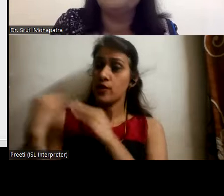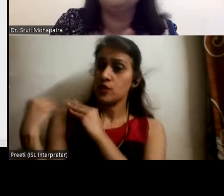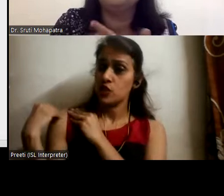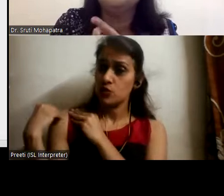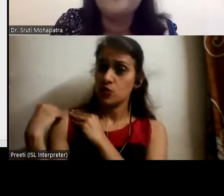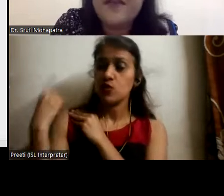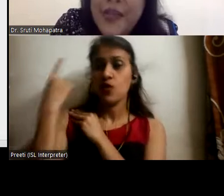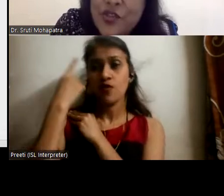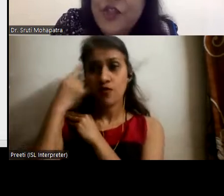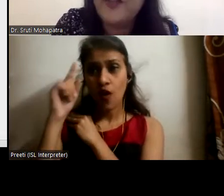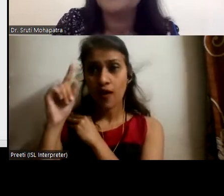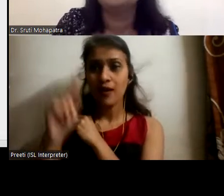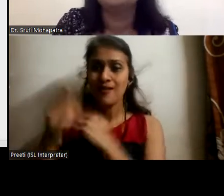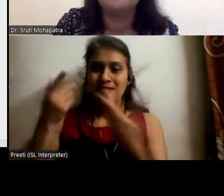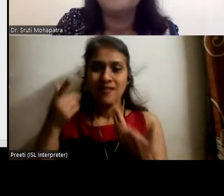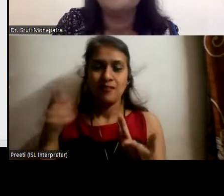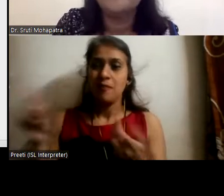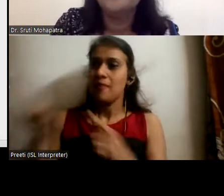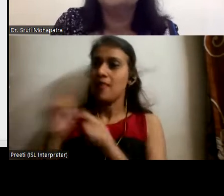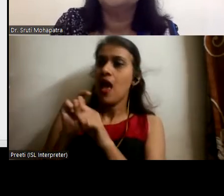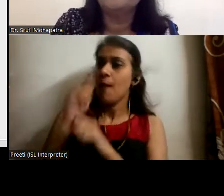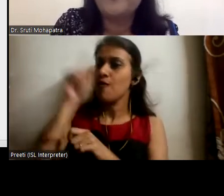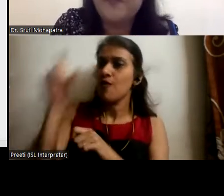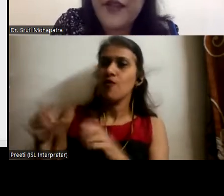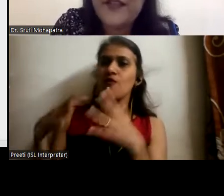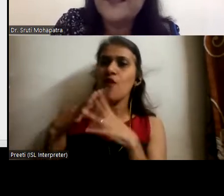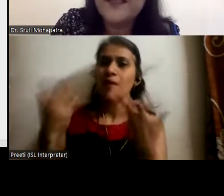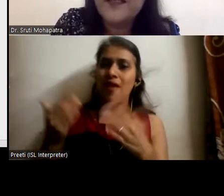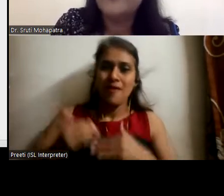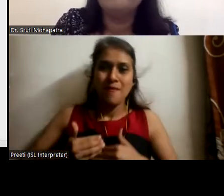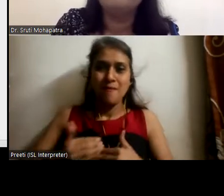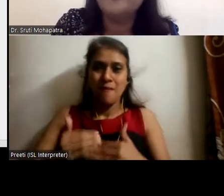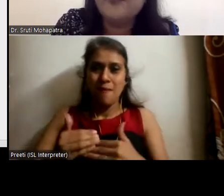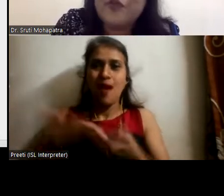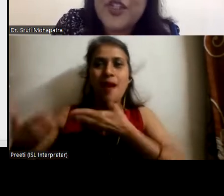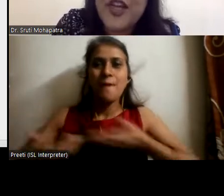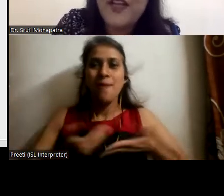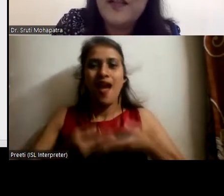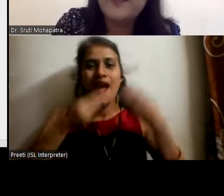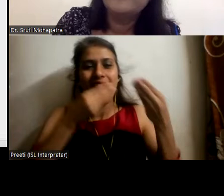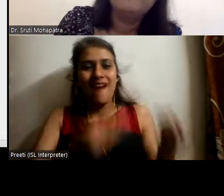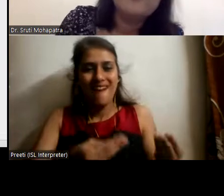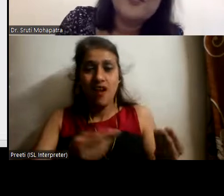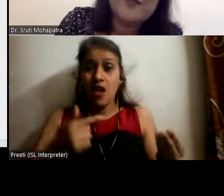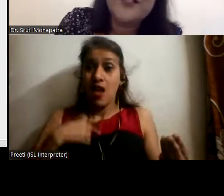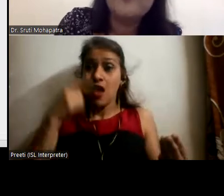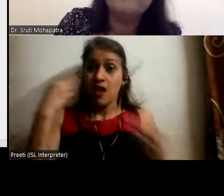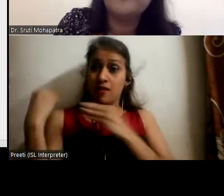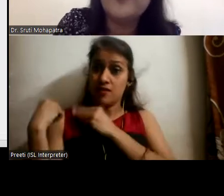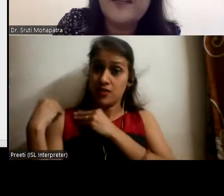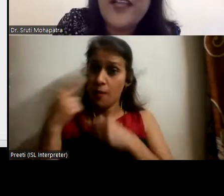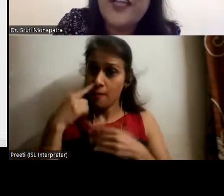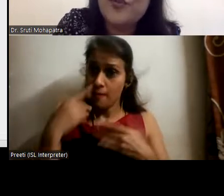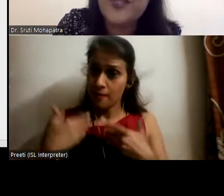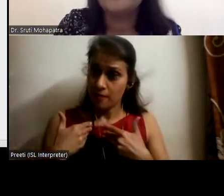for bringing the next generation to life. So they become pregnant, they give birth to the child, they are responsible for